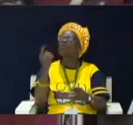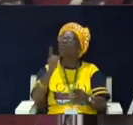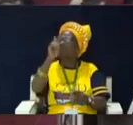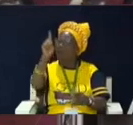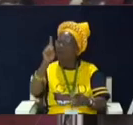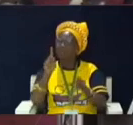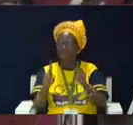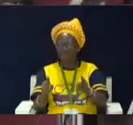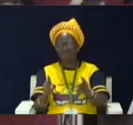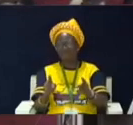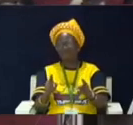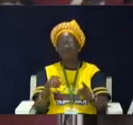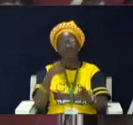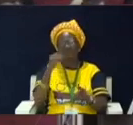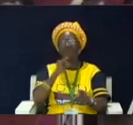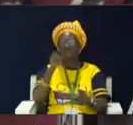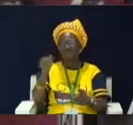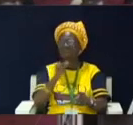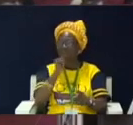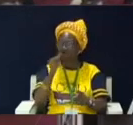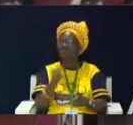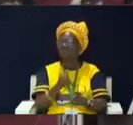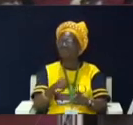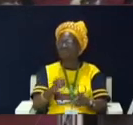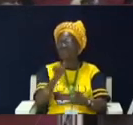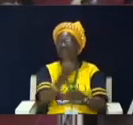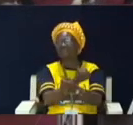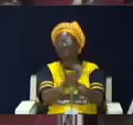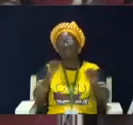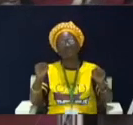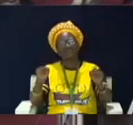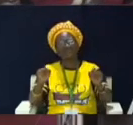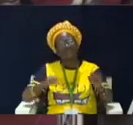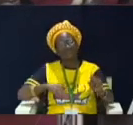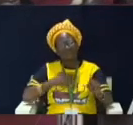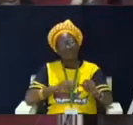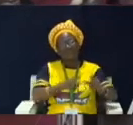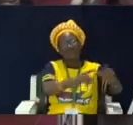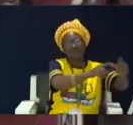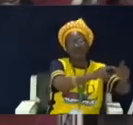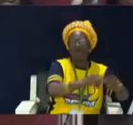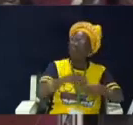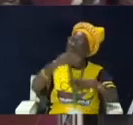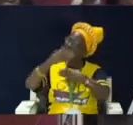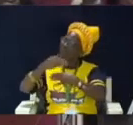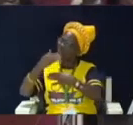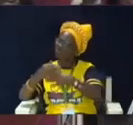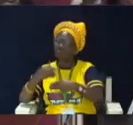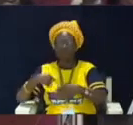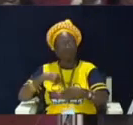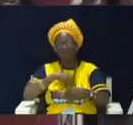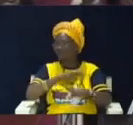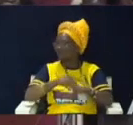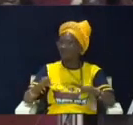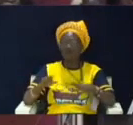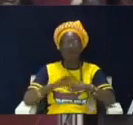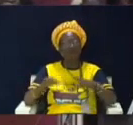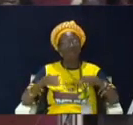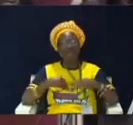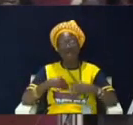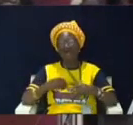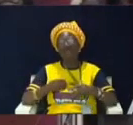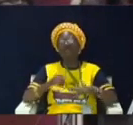that blood, not yet saved, please run forward. We don't have time to waste tonight. We want